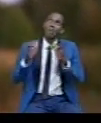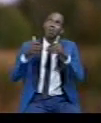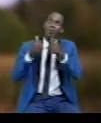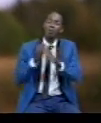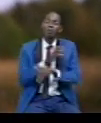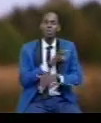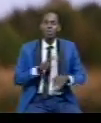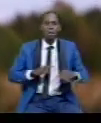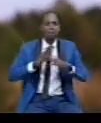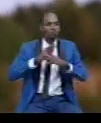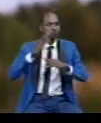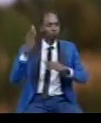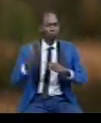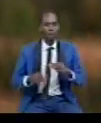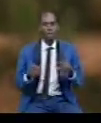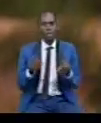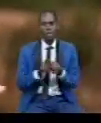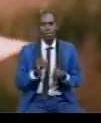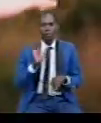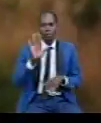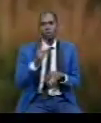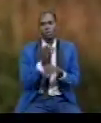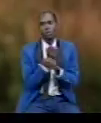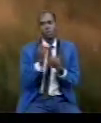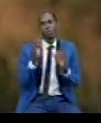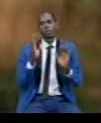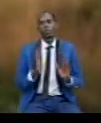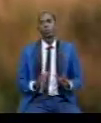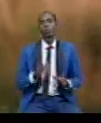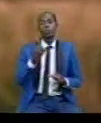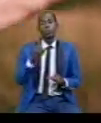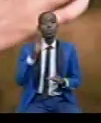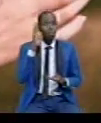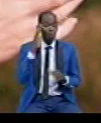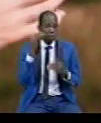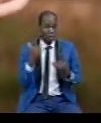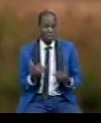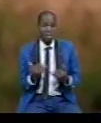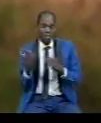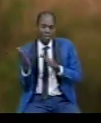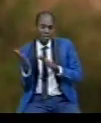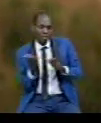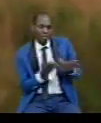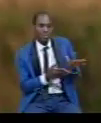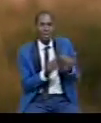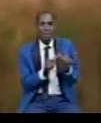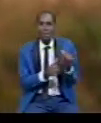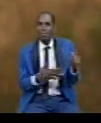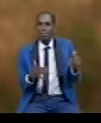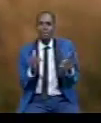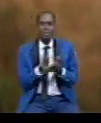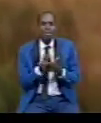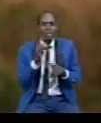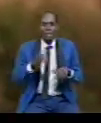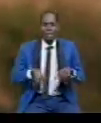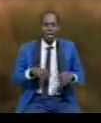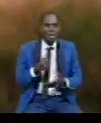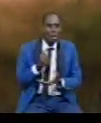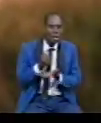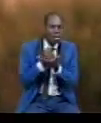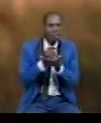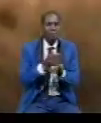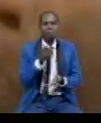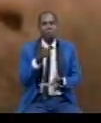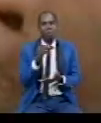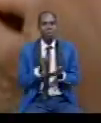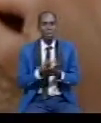Savior. They were leaving everything that will not help them, profit them